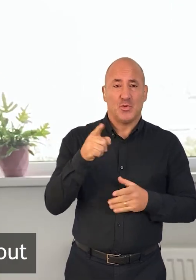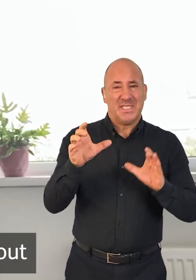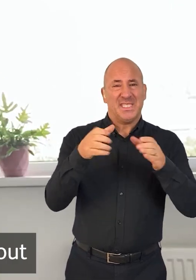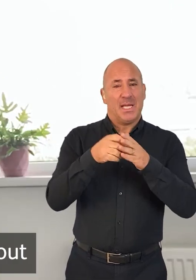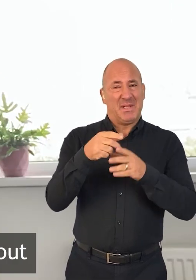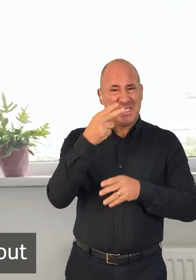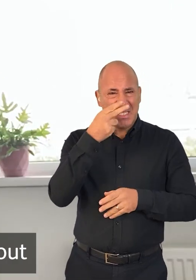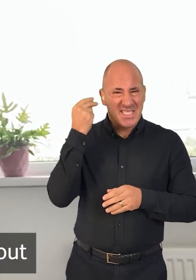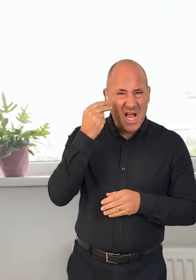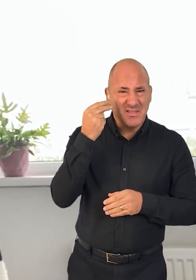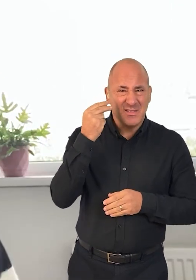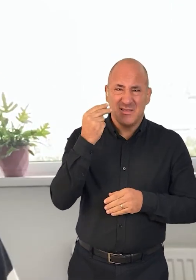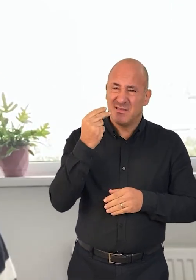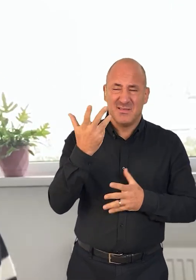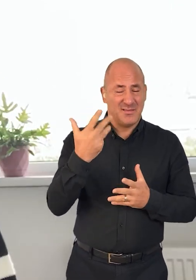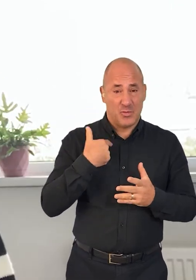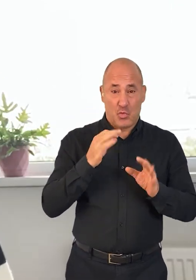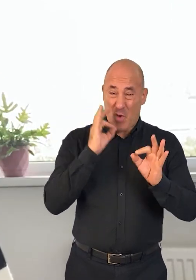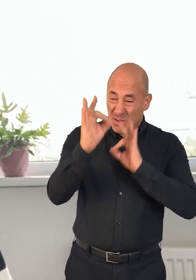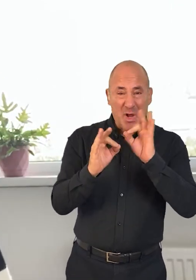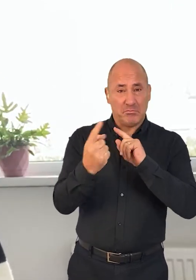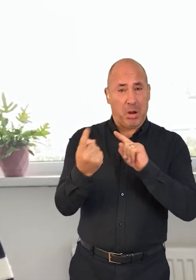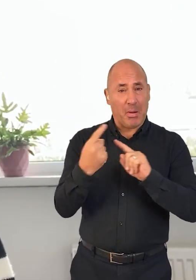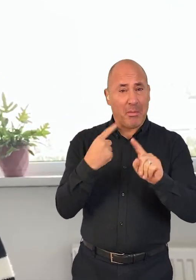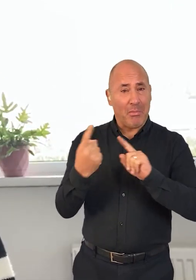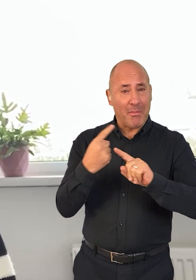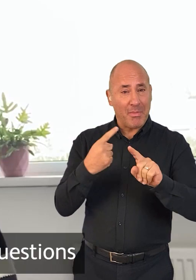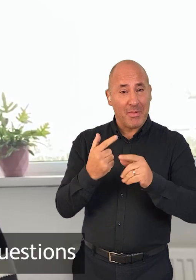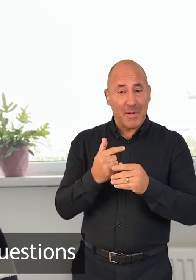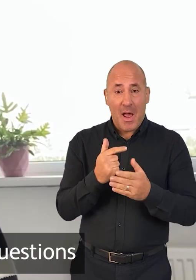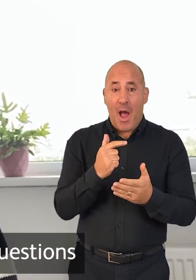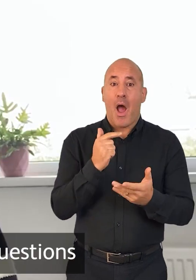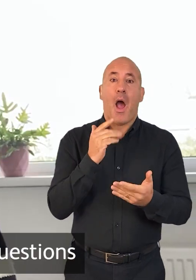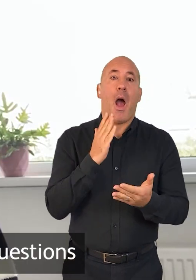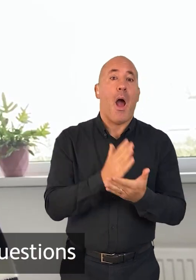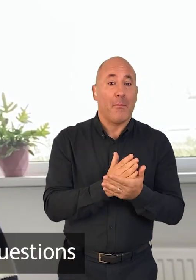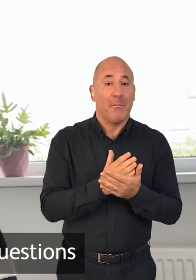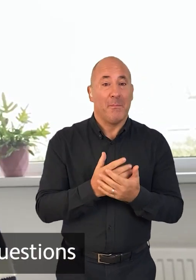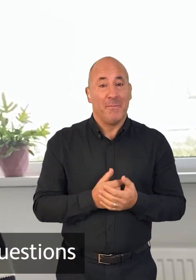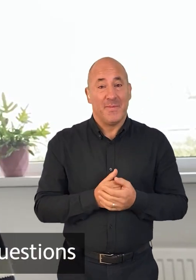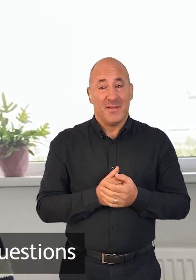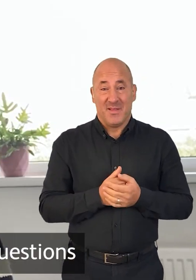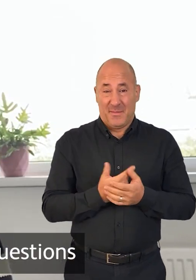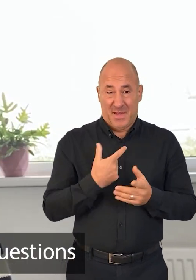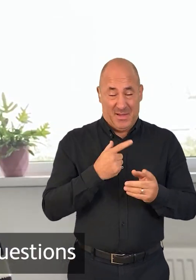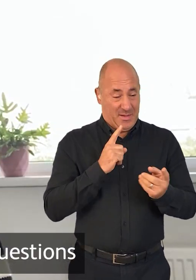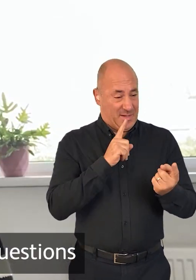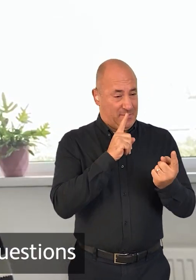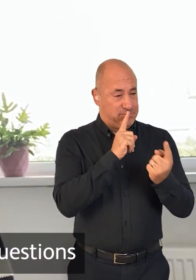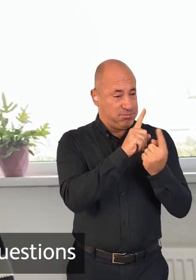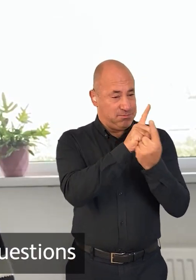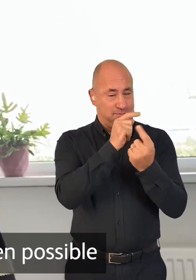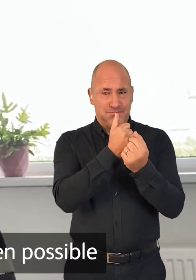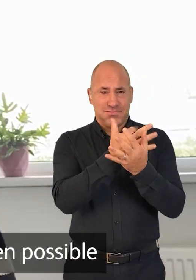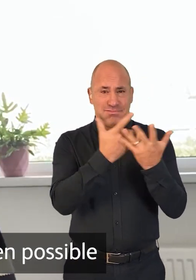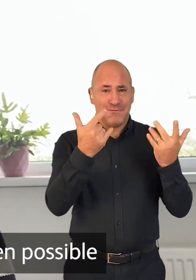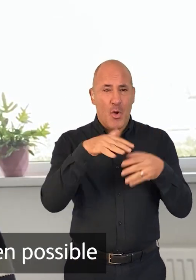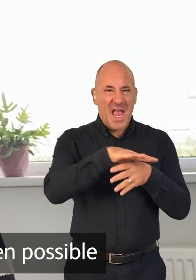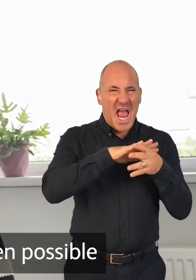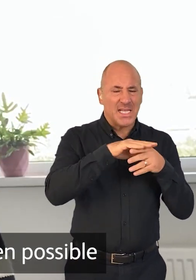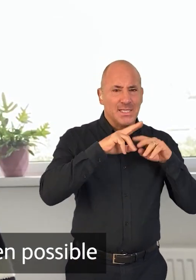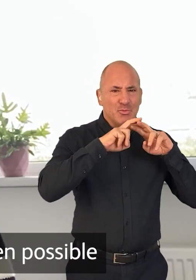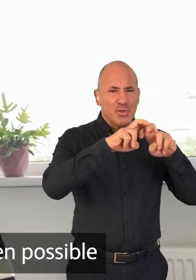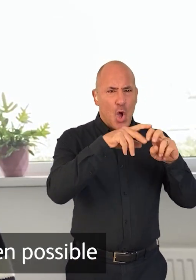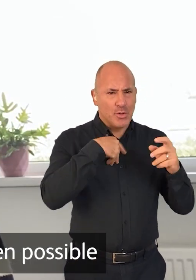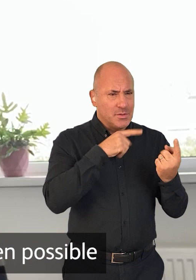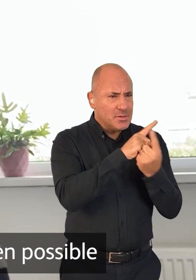have been possible without the amazing team at Sense, who are always there to answer my many questions. And to